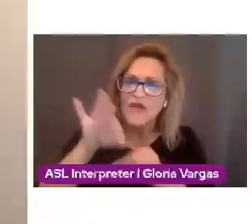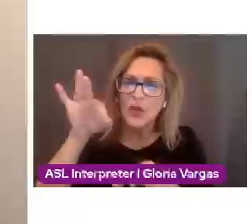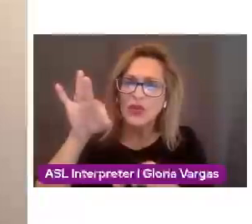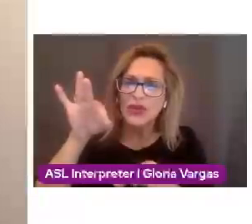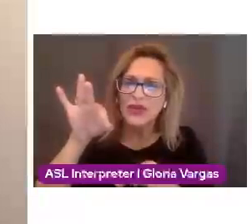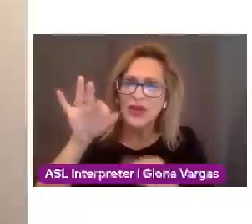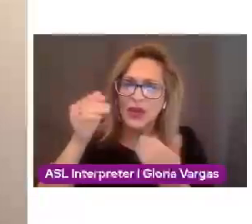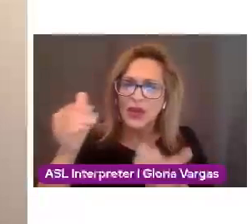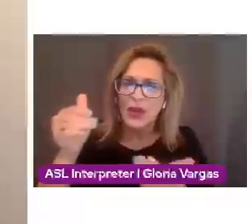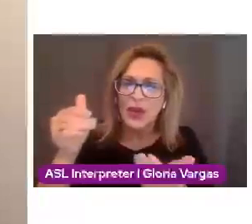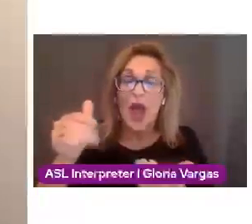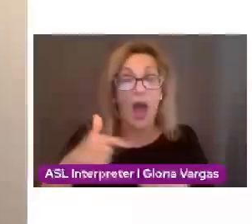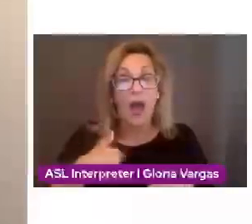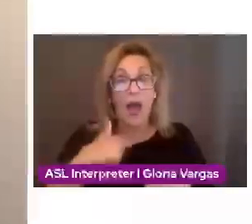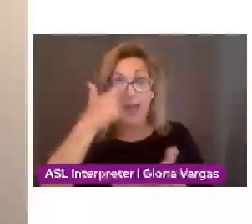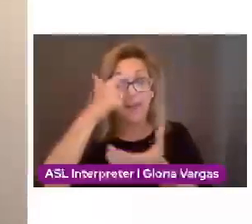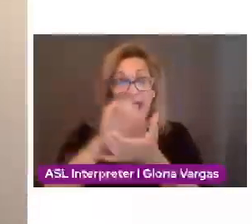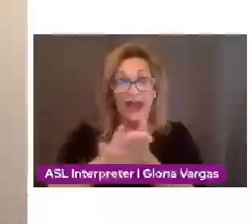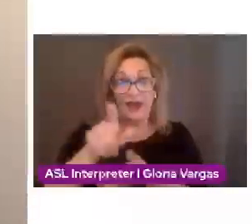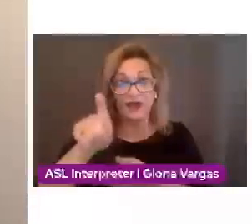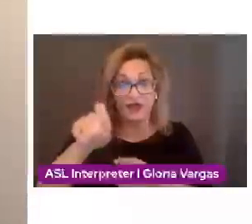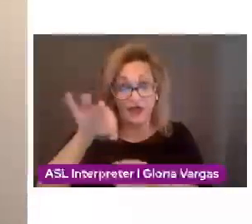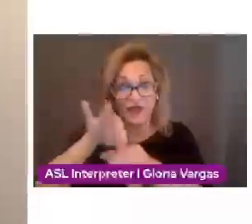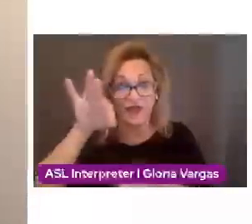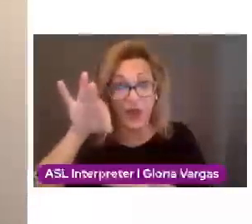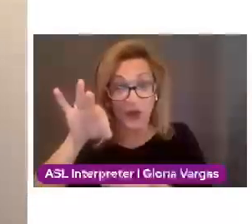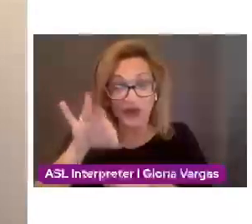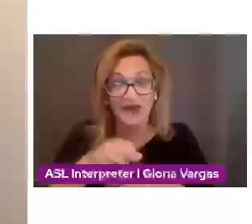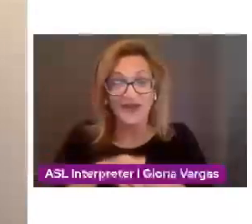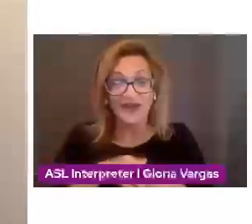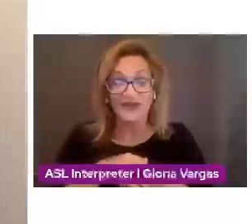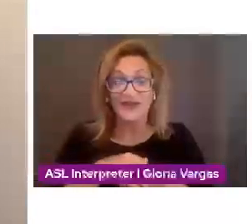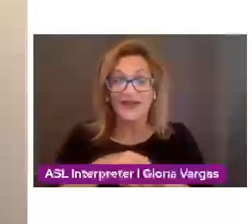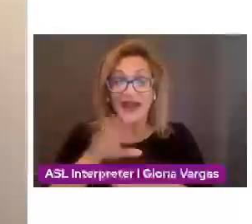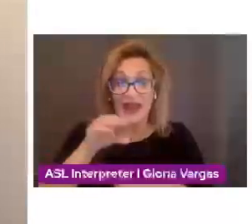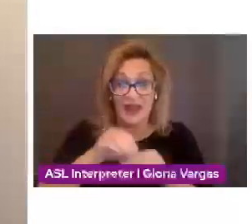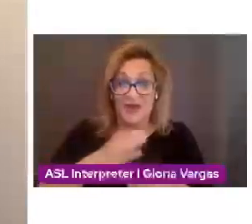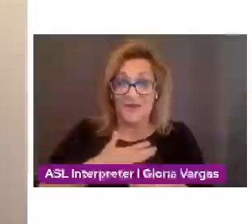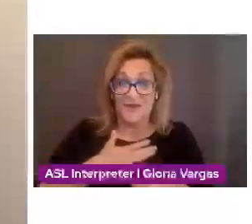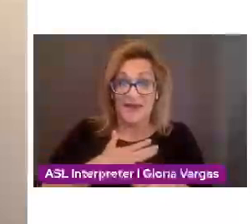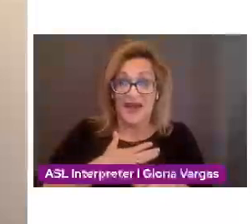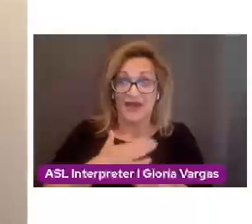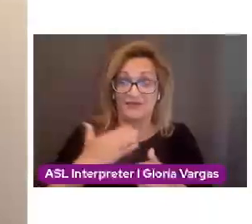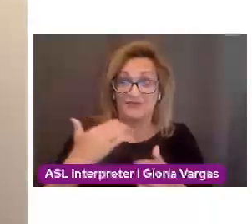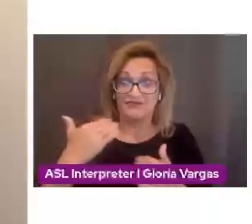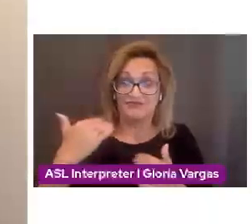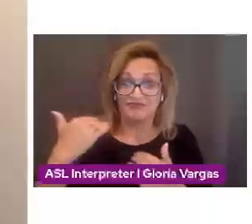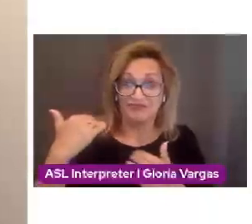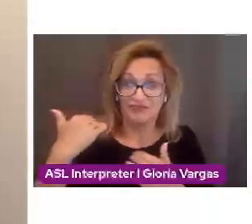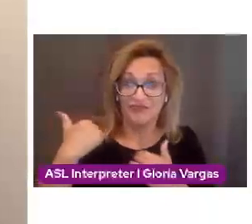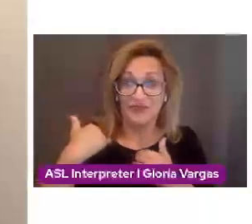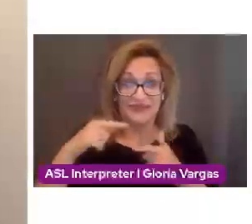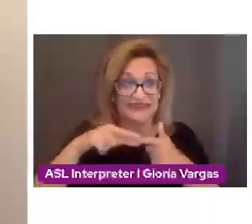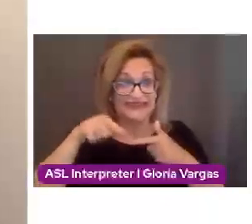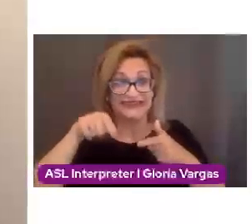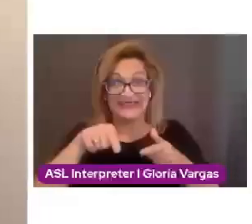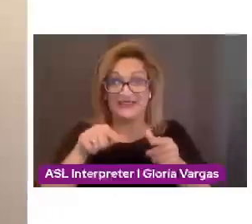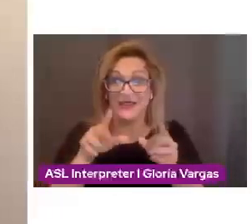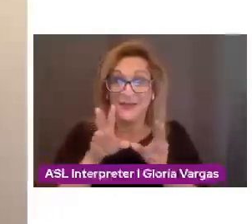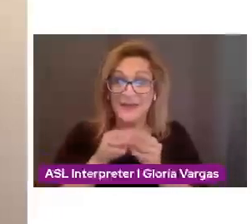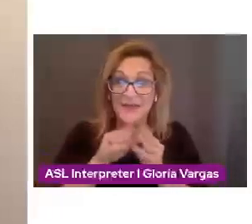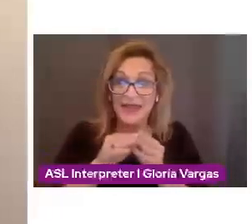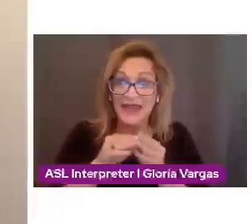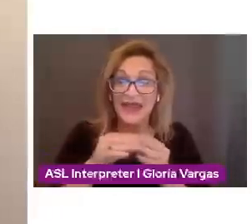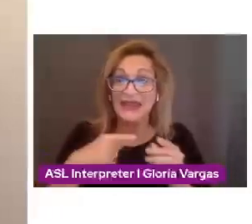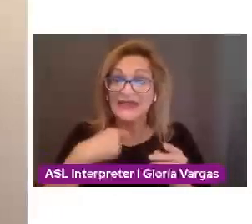vote. In this town hall, in my official capacity, I'm not allowed to campaign. I can't tell you who to vote for, but